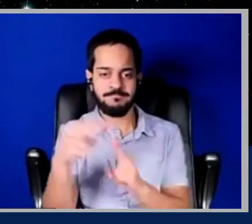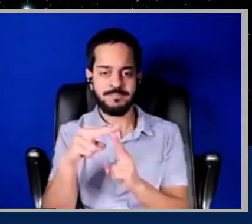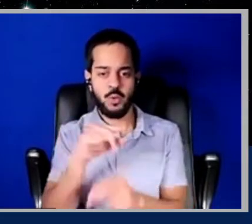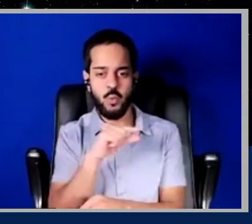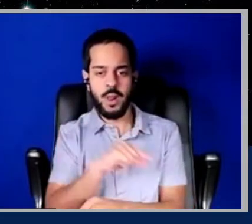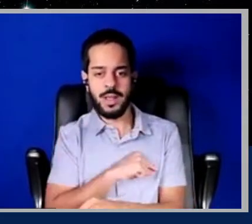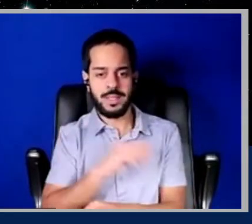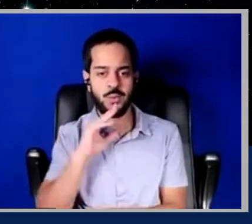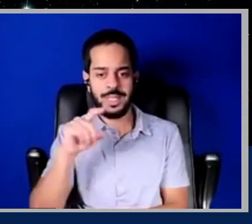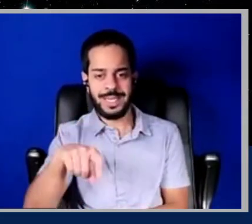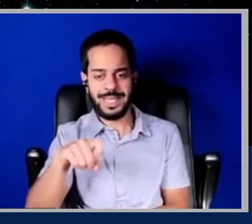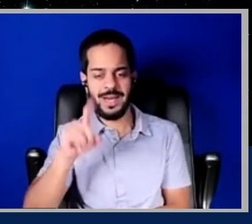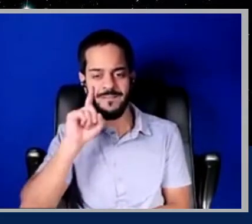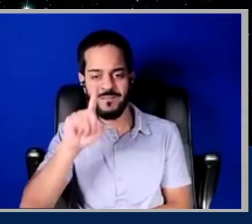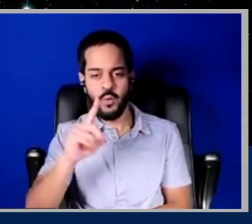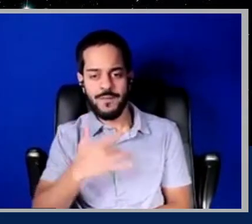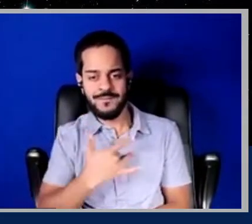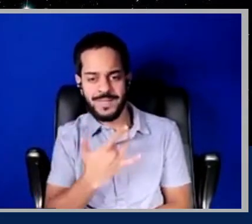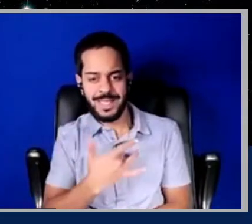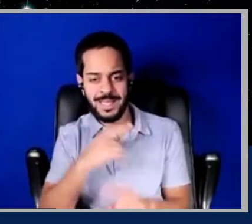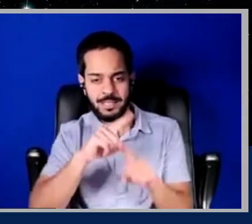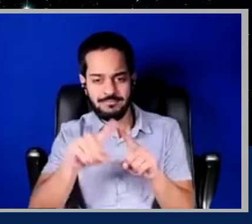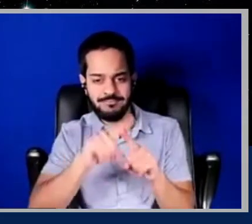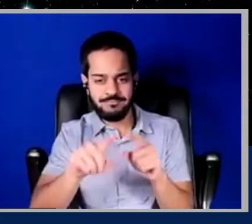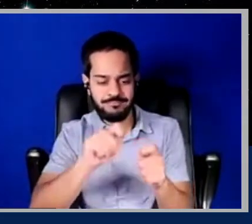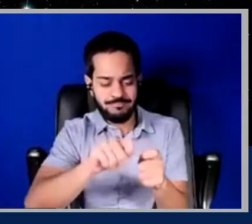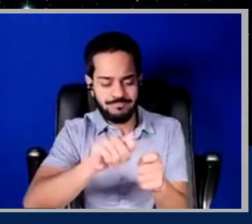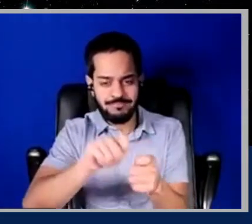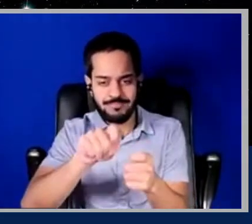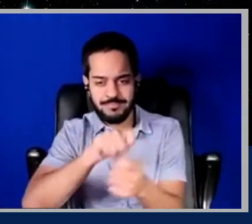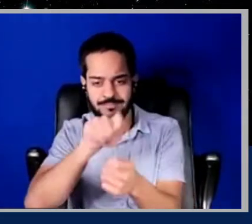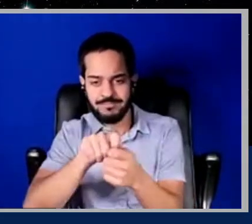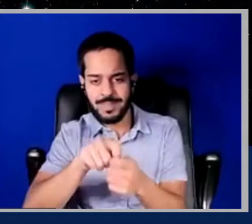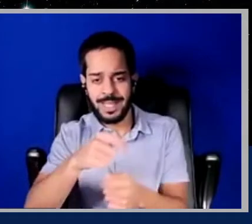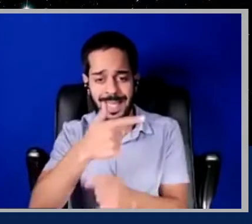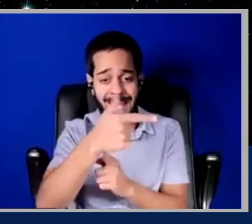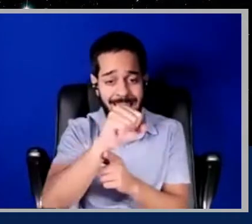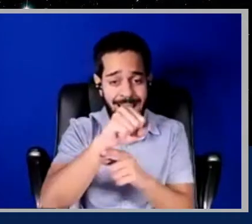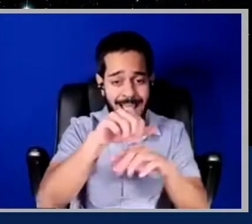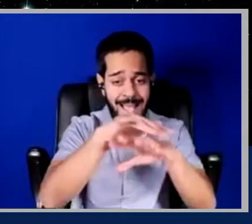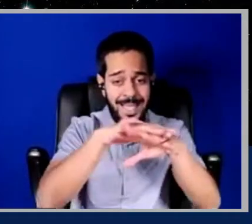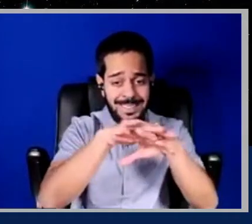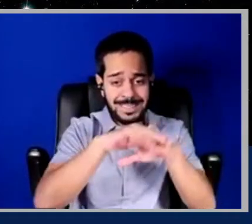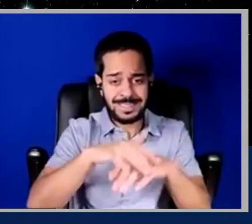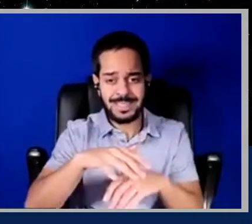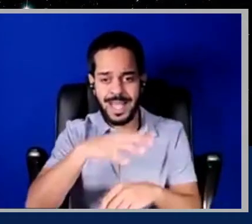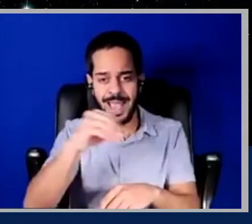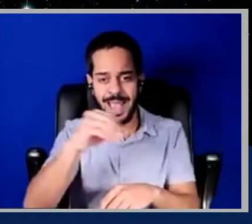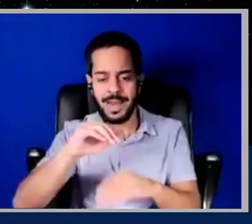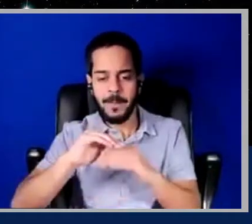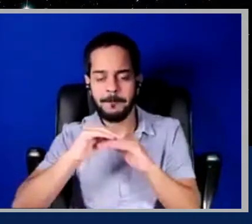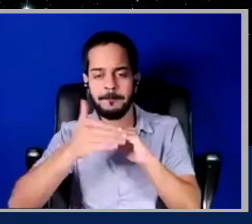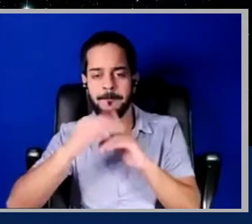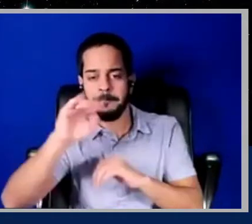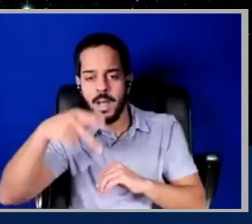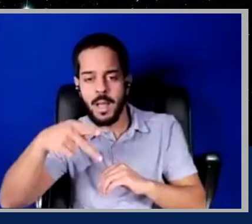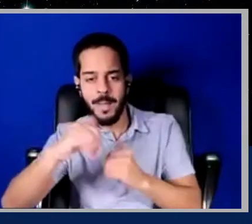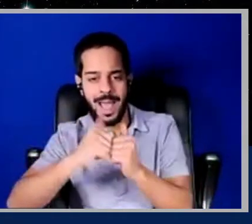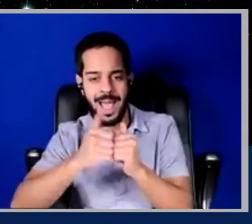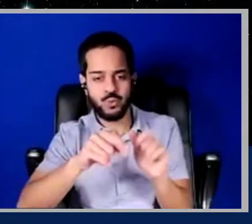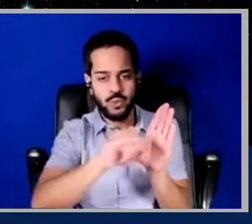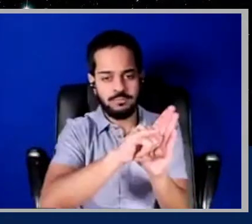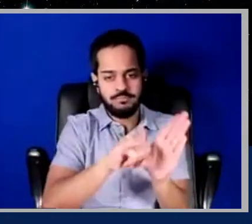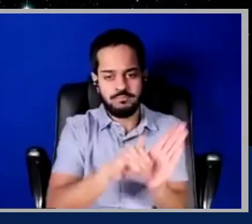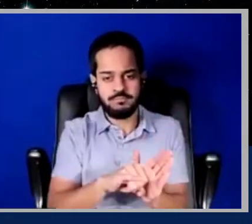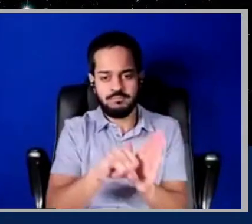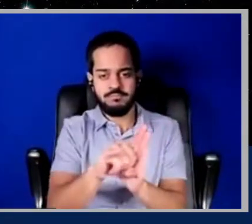to feel the difference between a layer of gas and a couple bumps in the optical data or whatever it might be. So